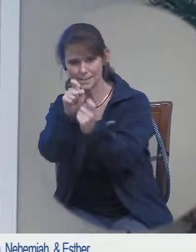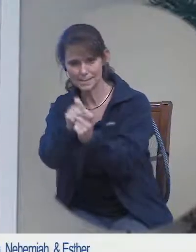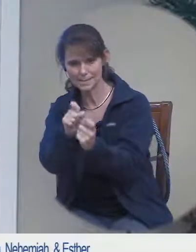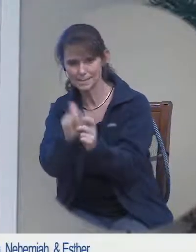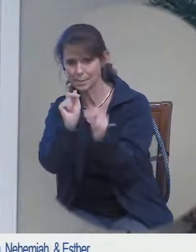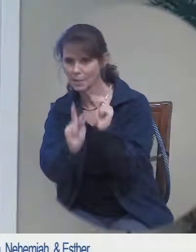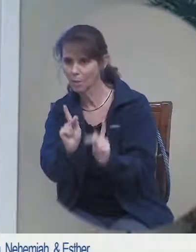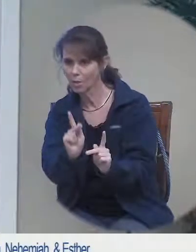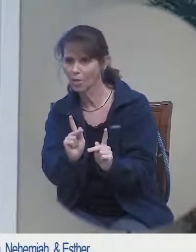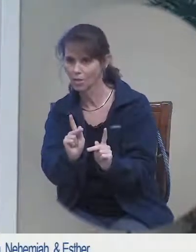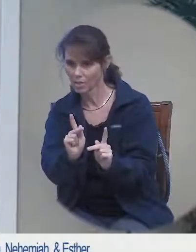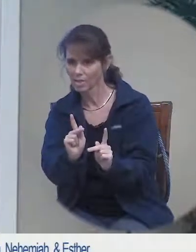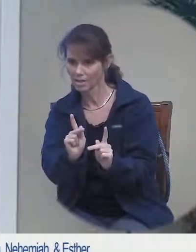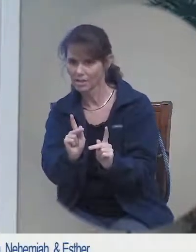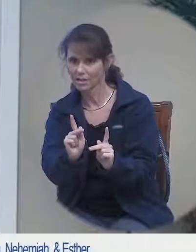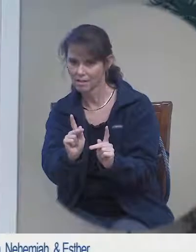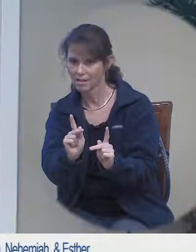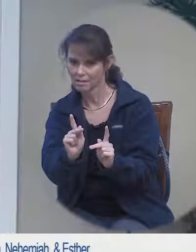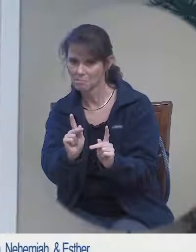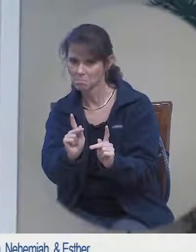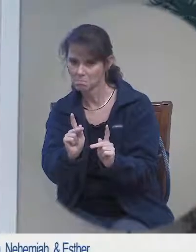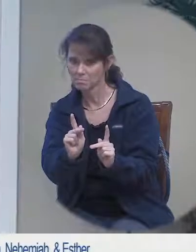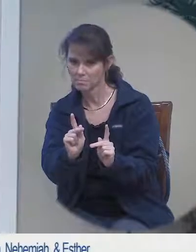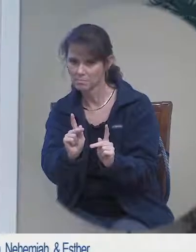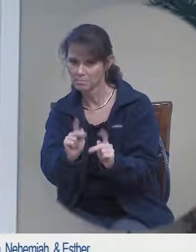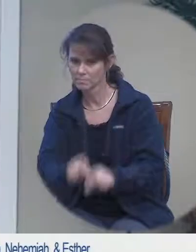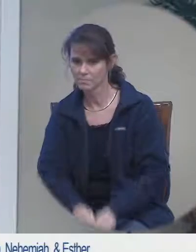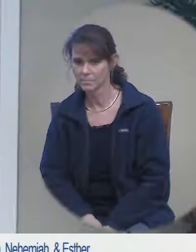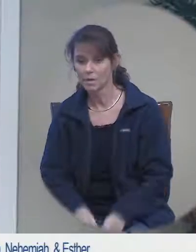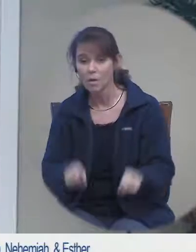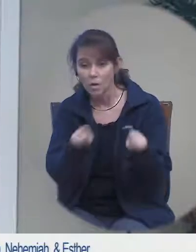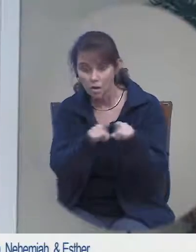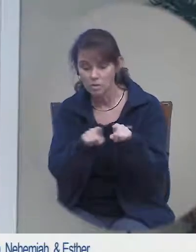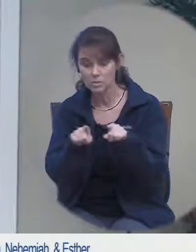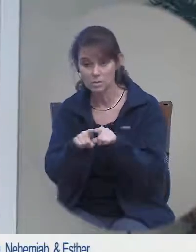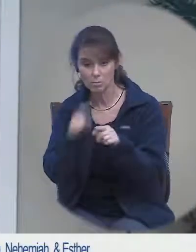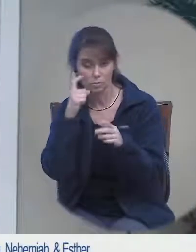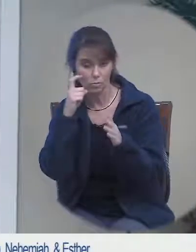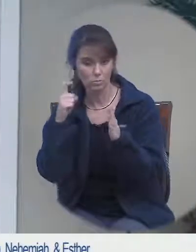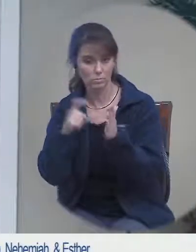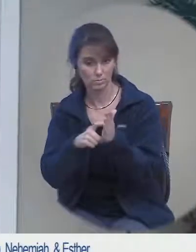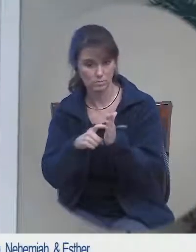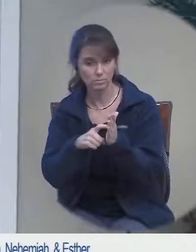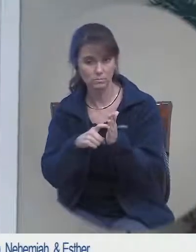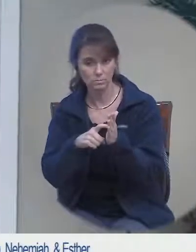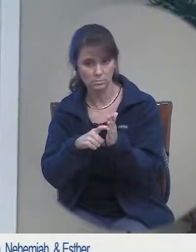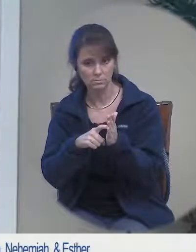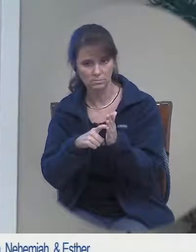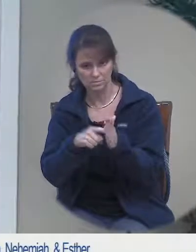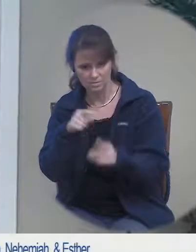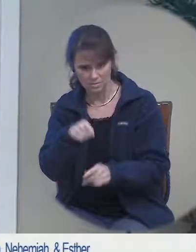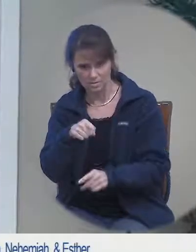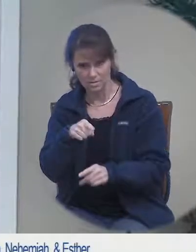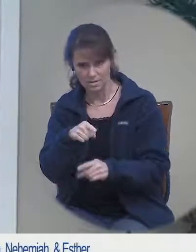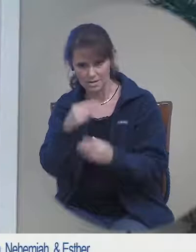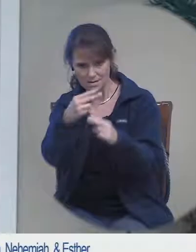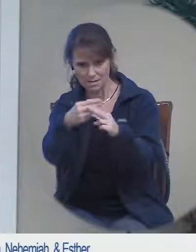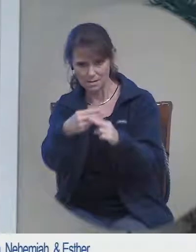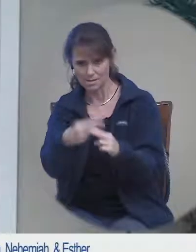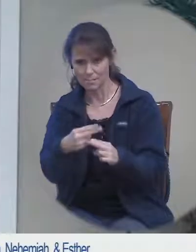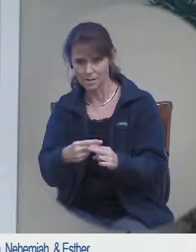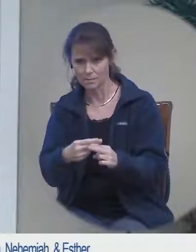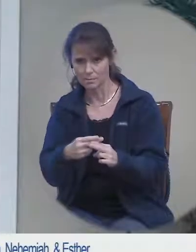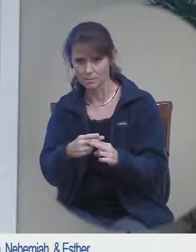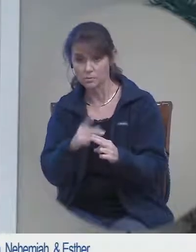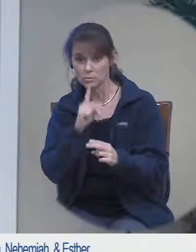and do that work. And the final thing is, these are real people. How